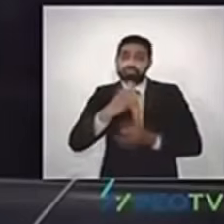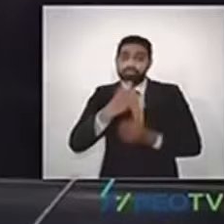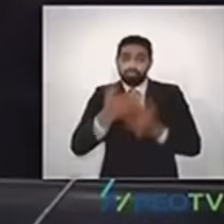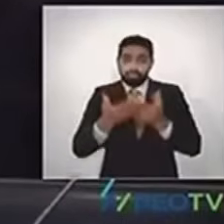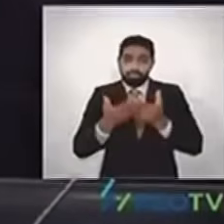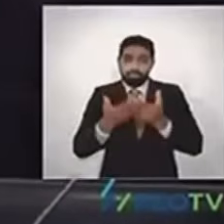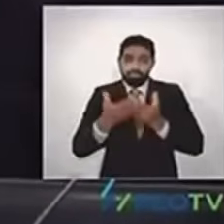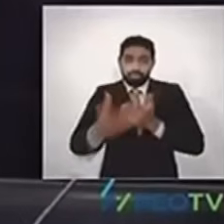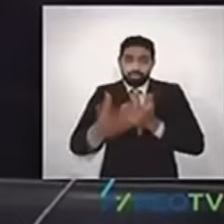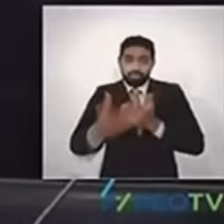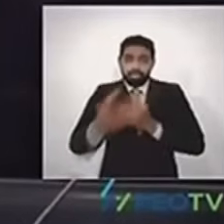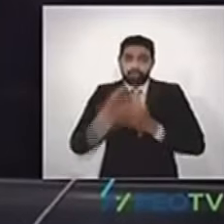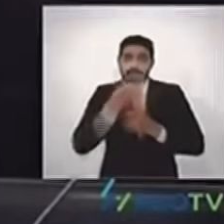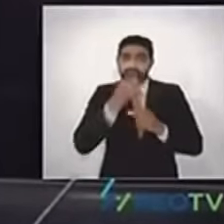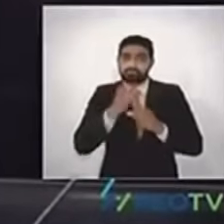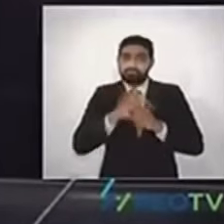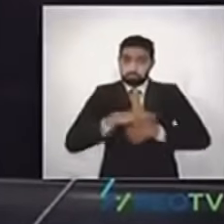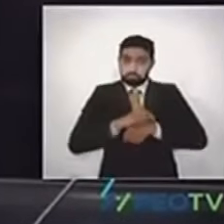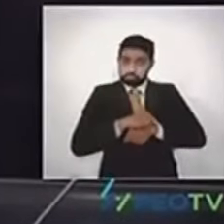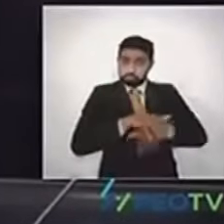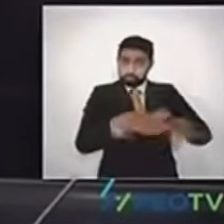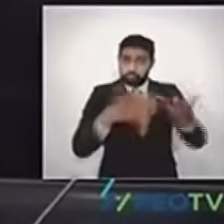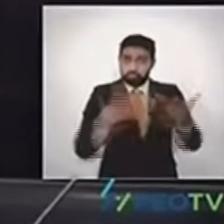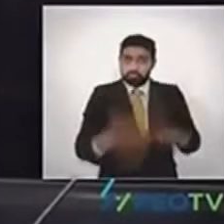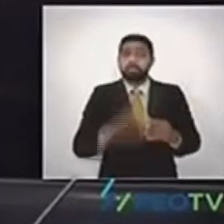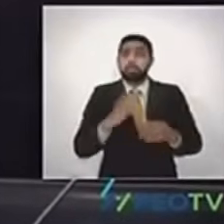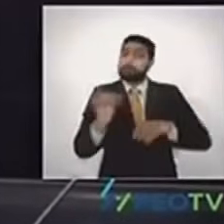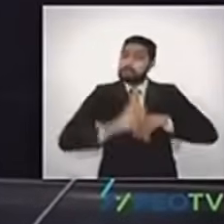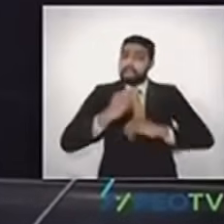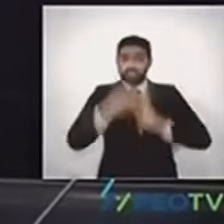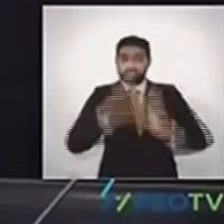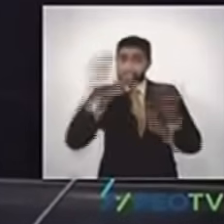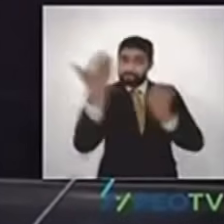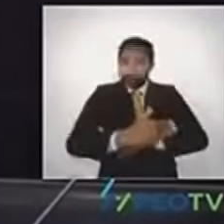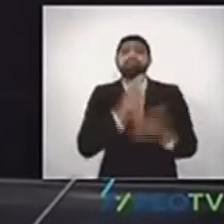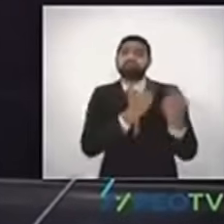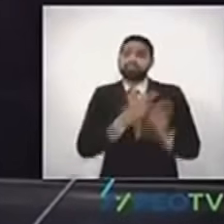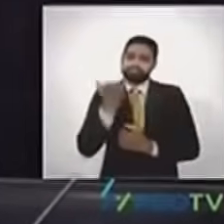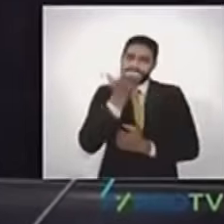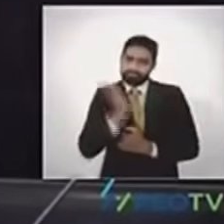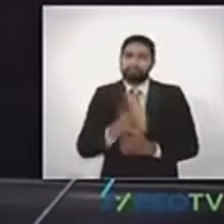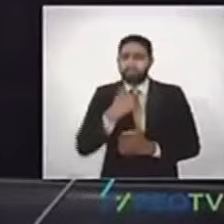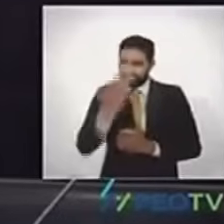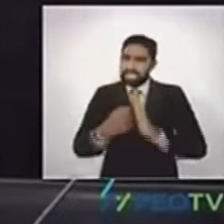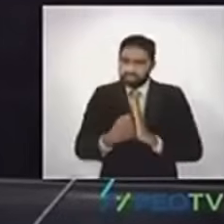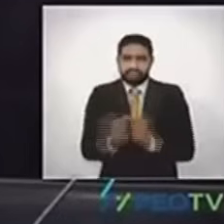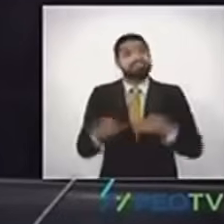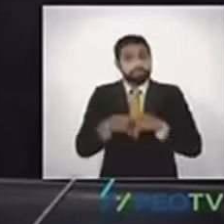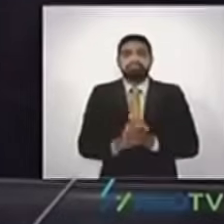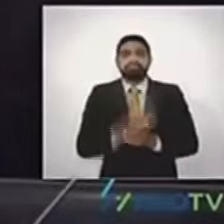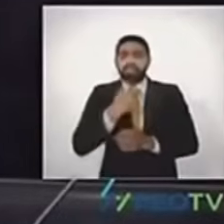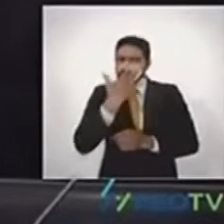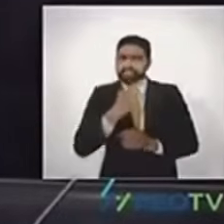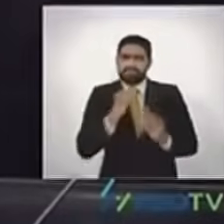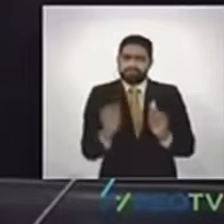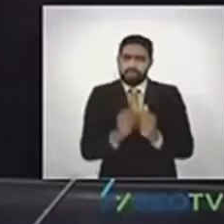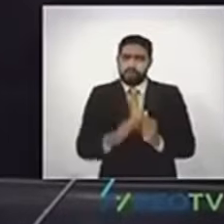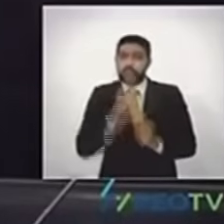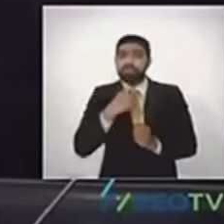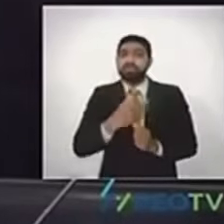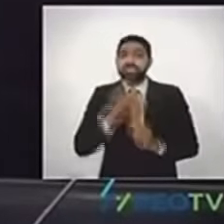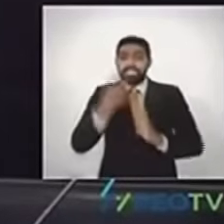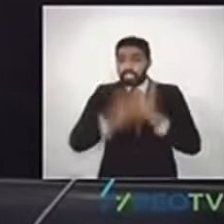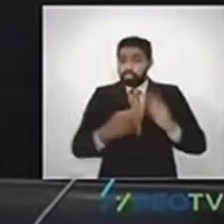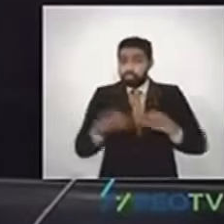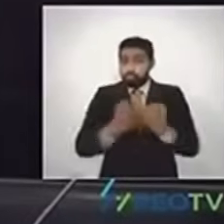I command has some dignity. We will not forgive anyone who tarnishes that reputation. We will take action against them using the law.